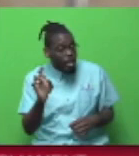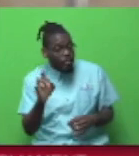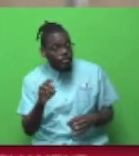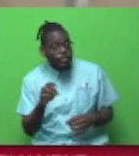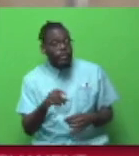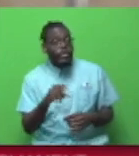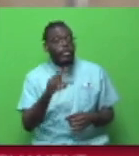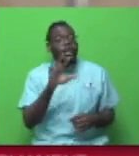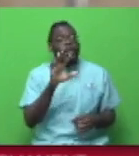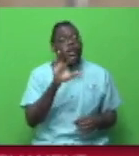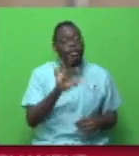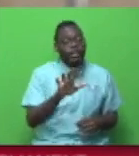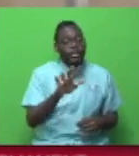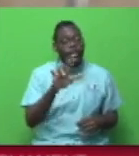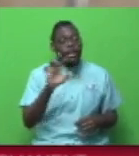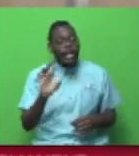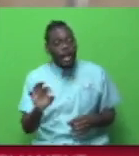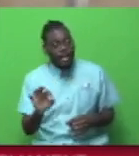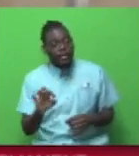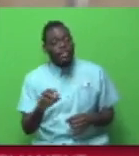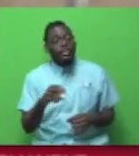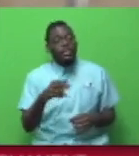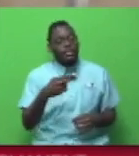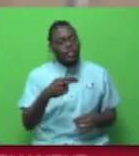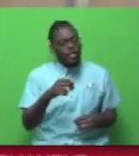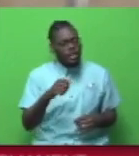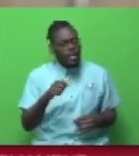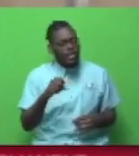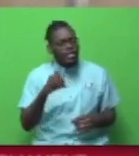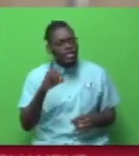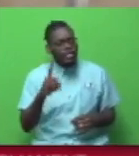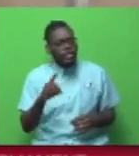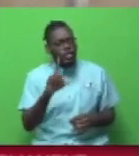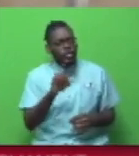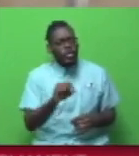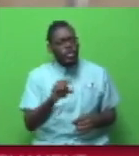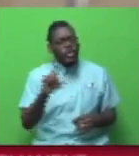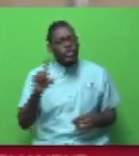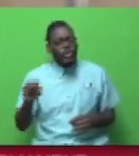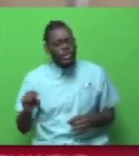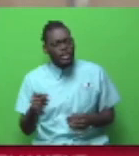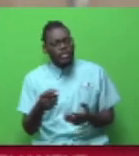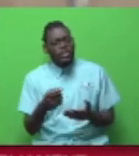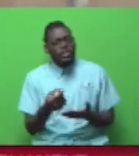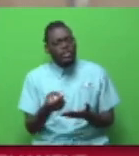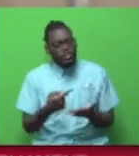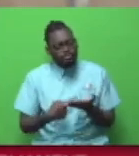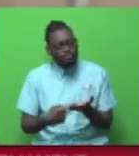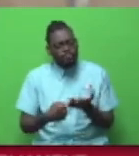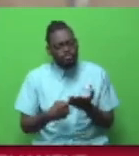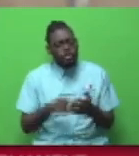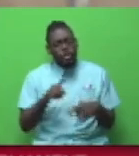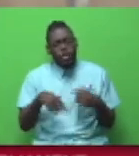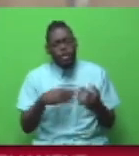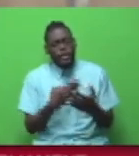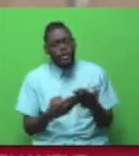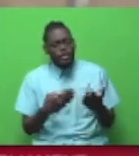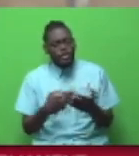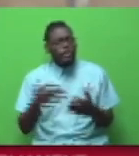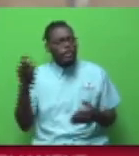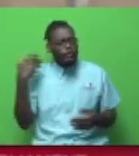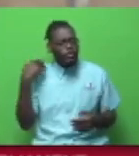of a 2020 debate of an appropriation financial bill 2021 by our very